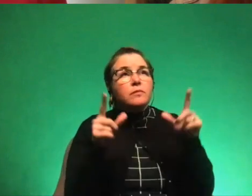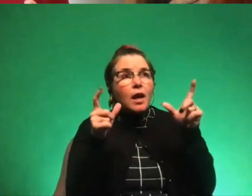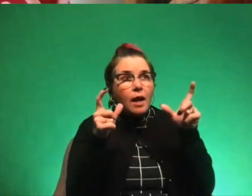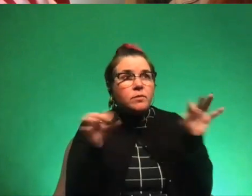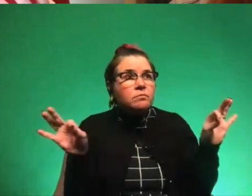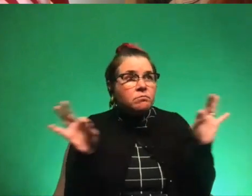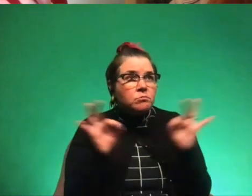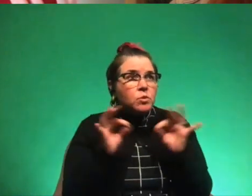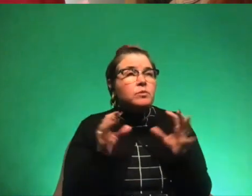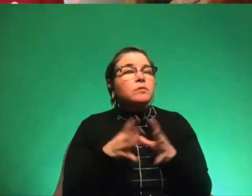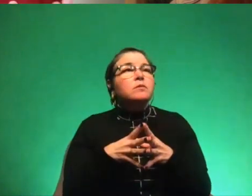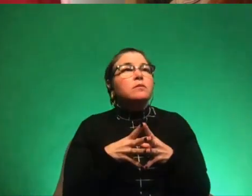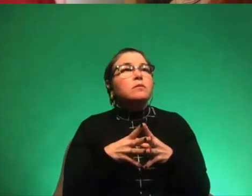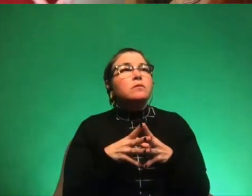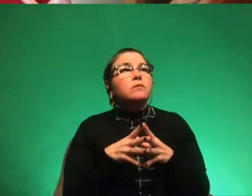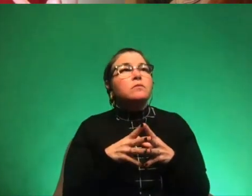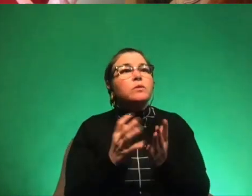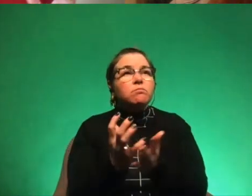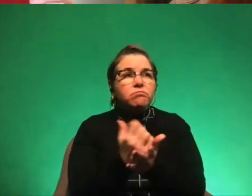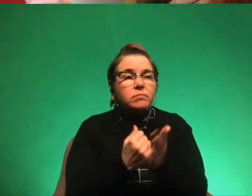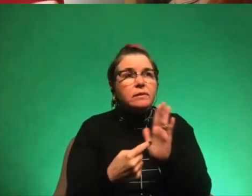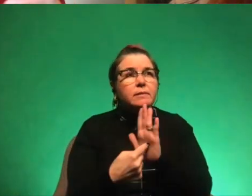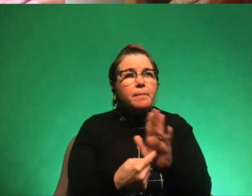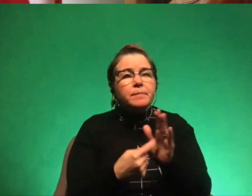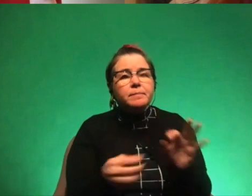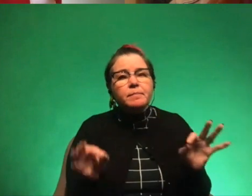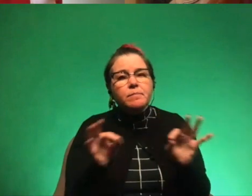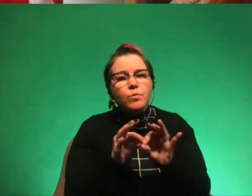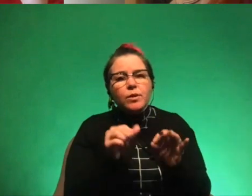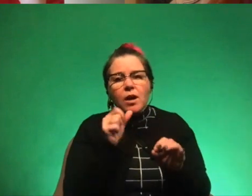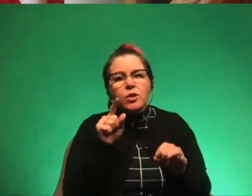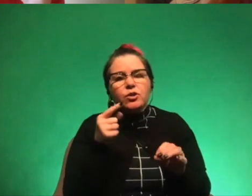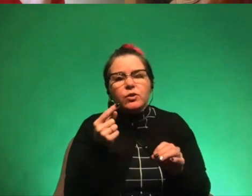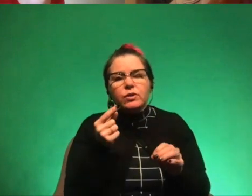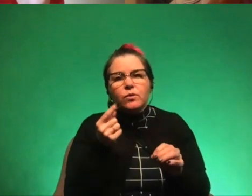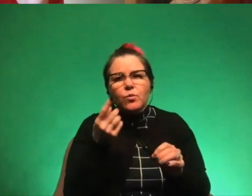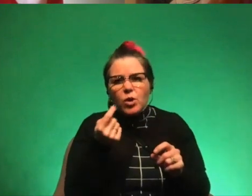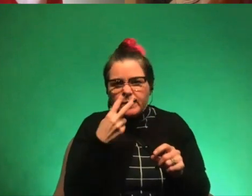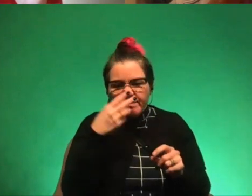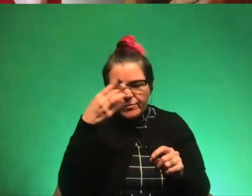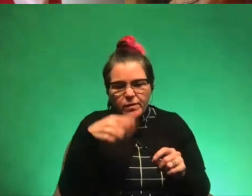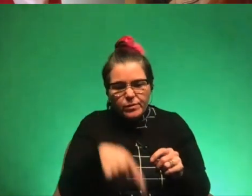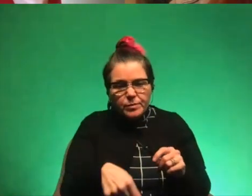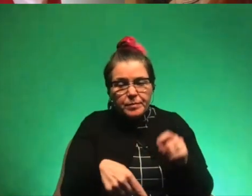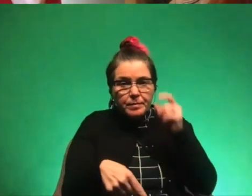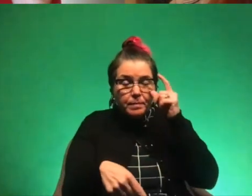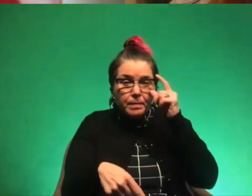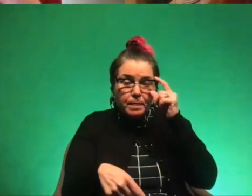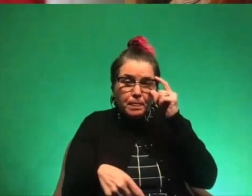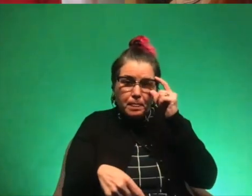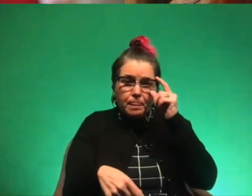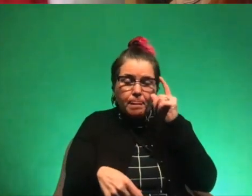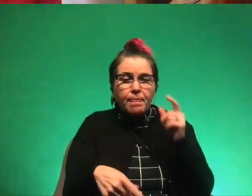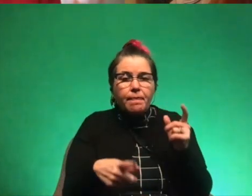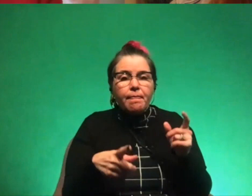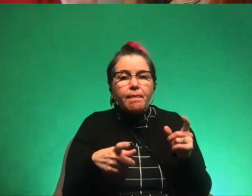important. You know, when we're collecting samples, we want to not just collect like the little thing in front of us, but kind of like build